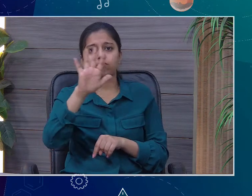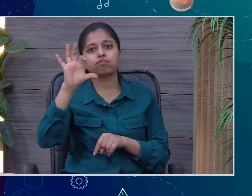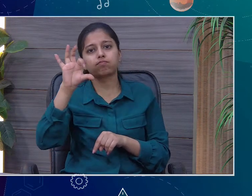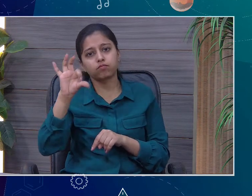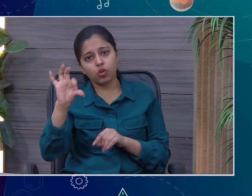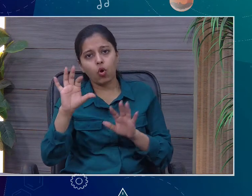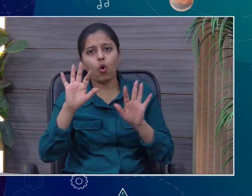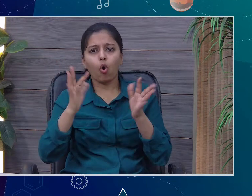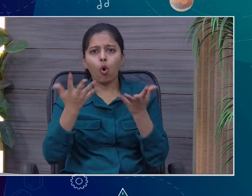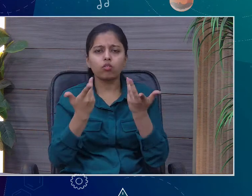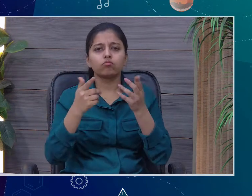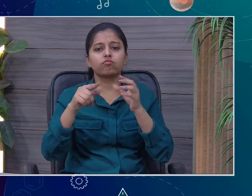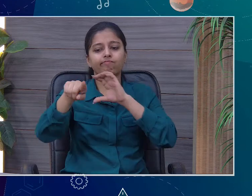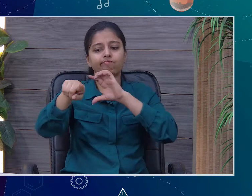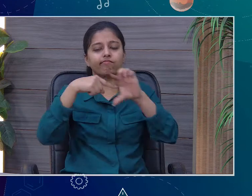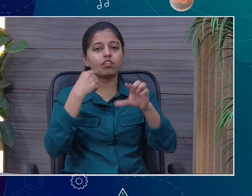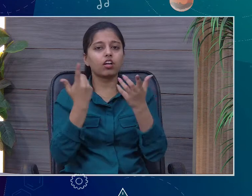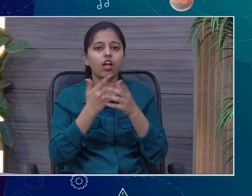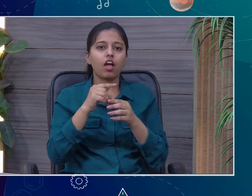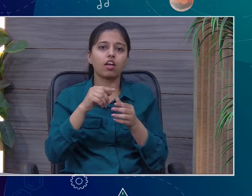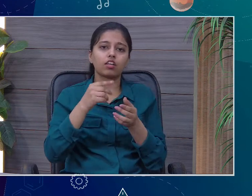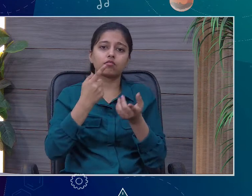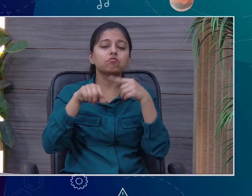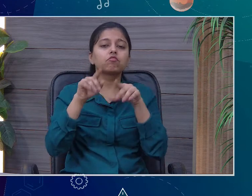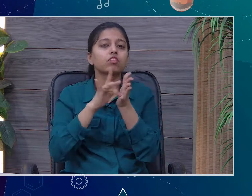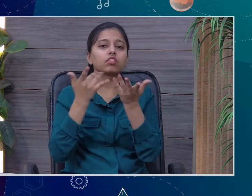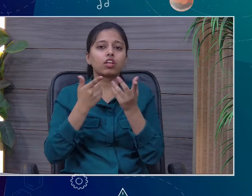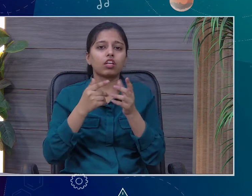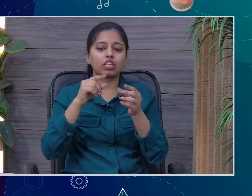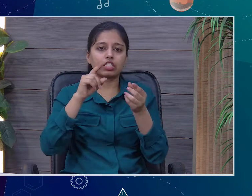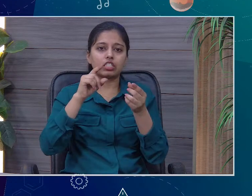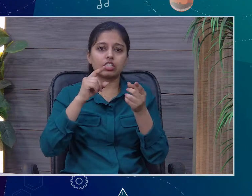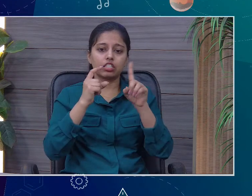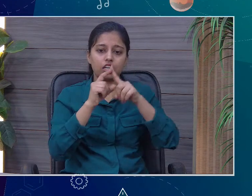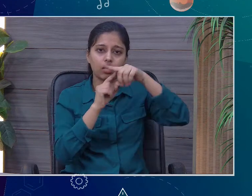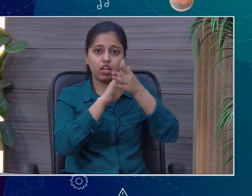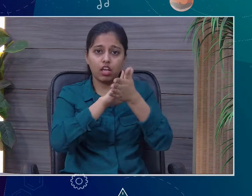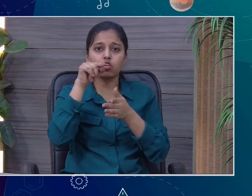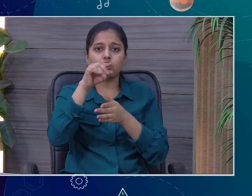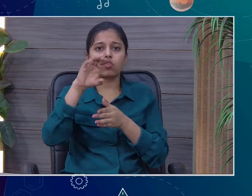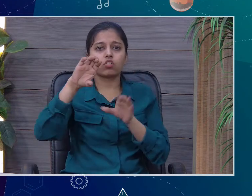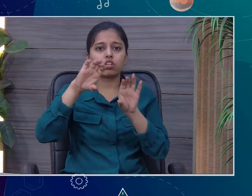8800-440-559. Either you can drop a mail at our email address, that is